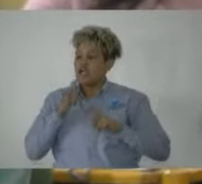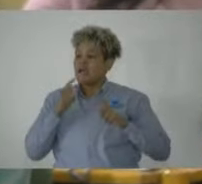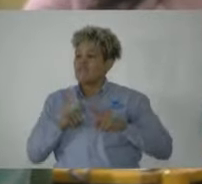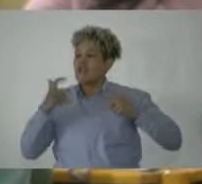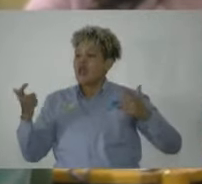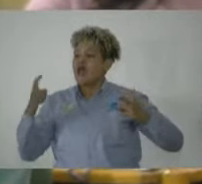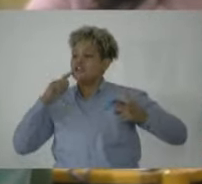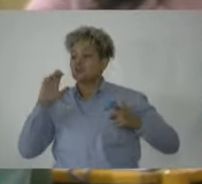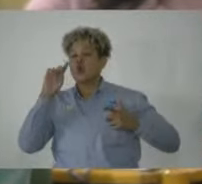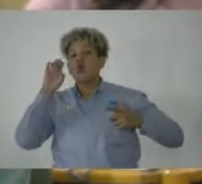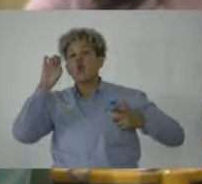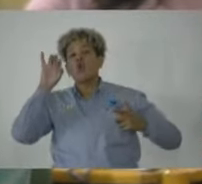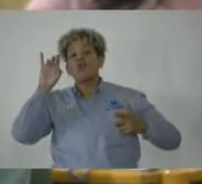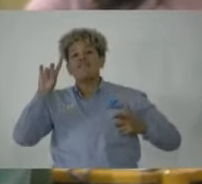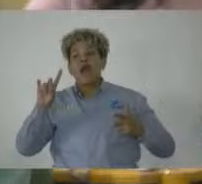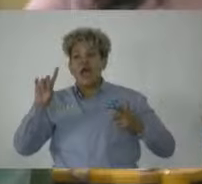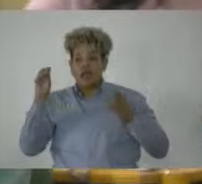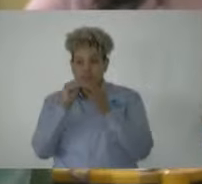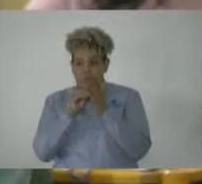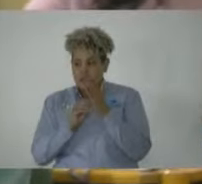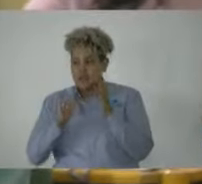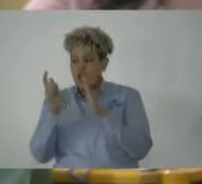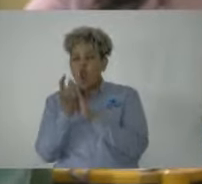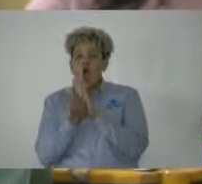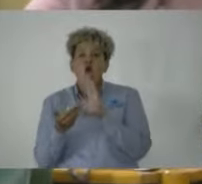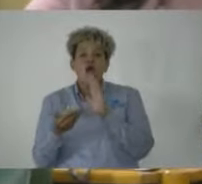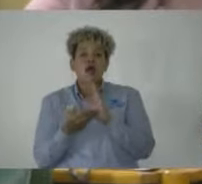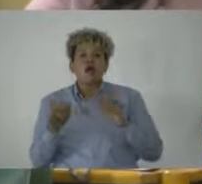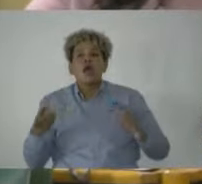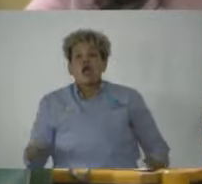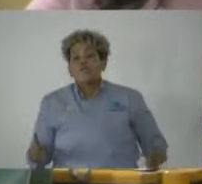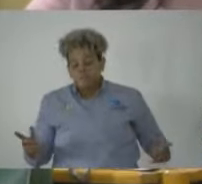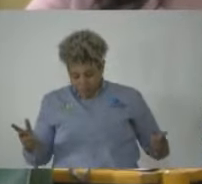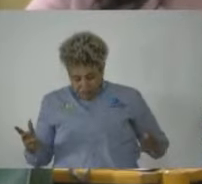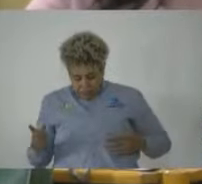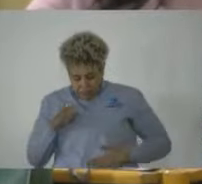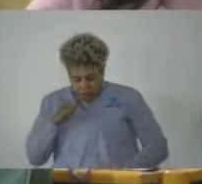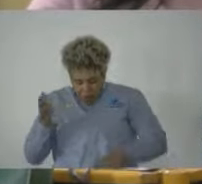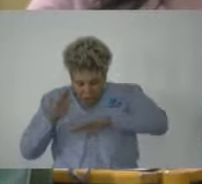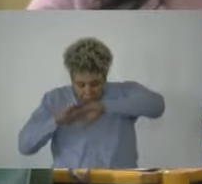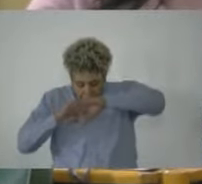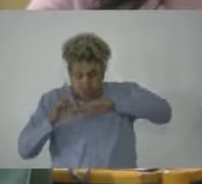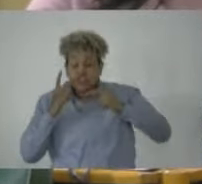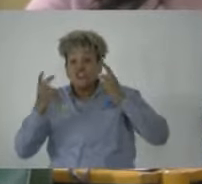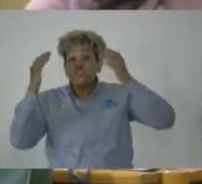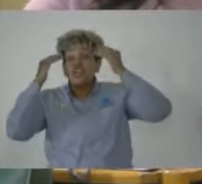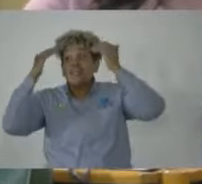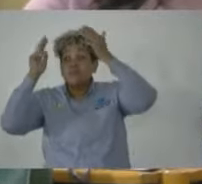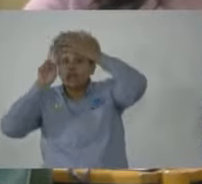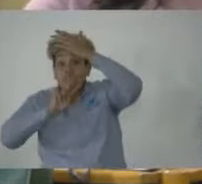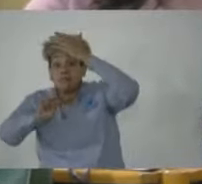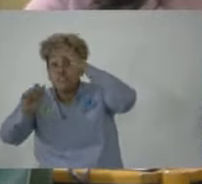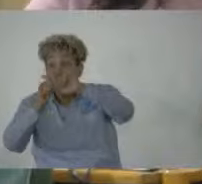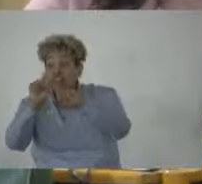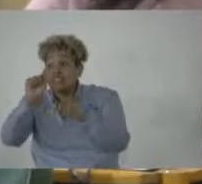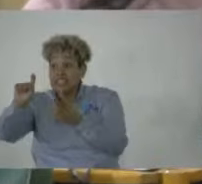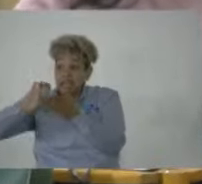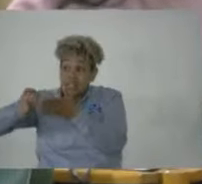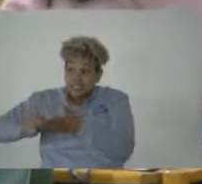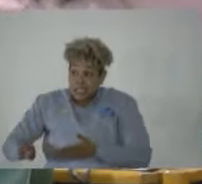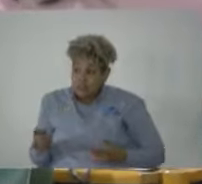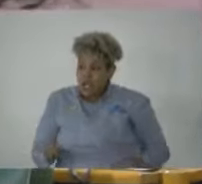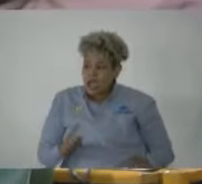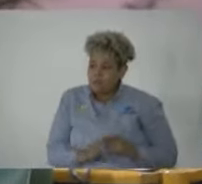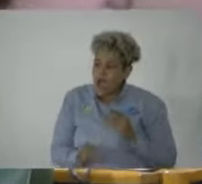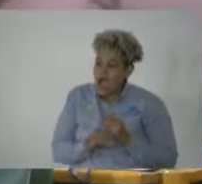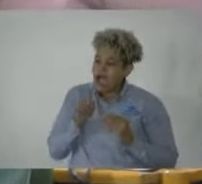been codified and put into law. There's increased transparency and predictability about tax exemptions.